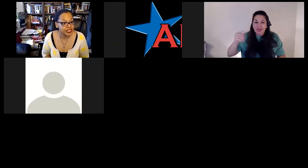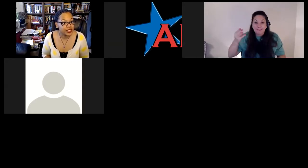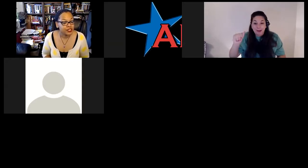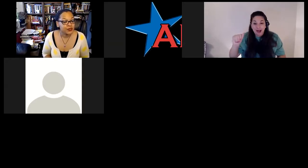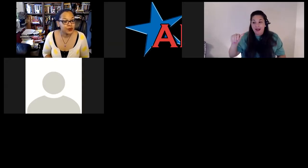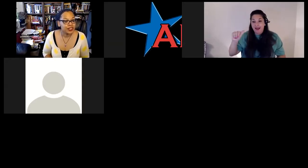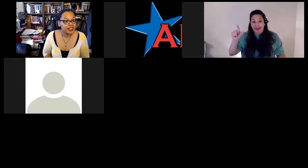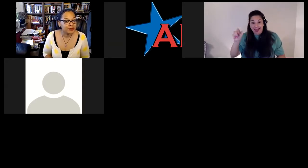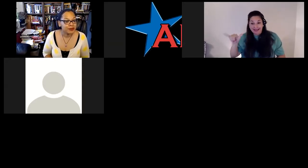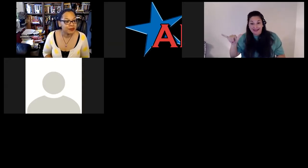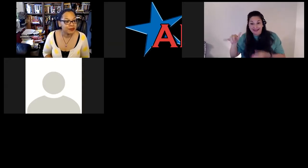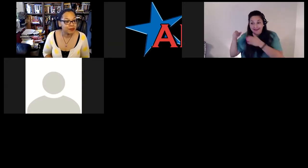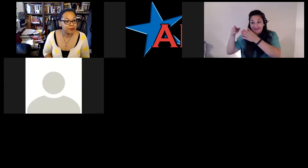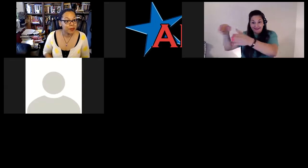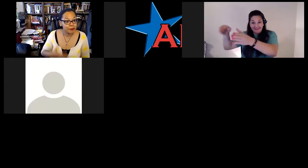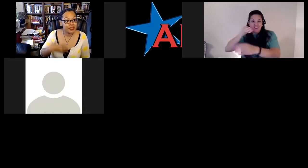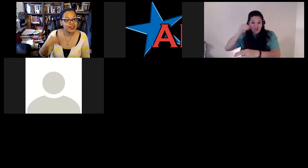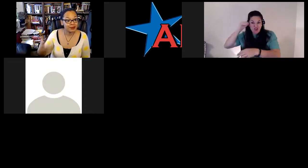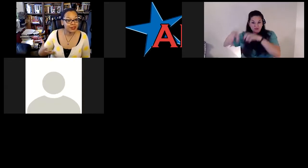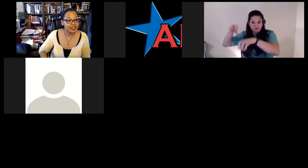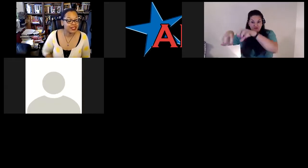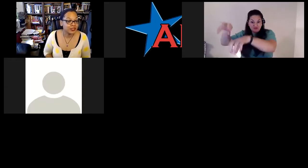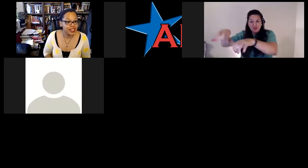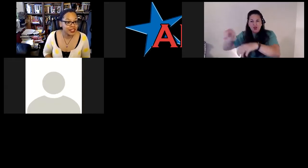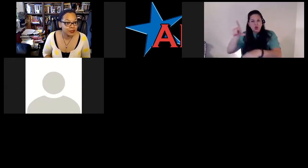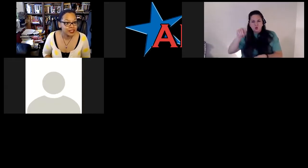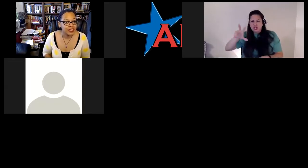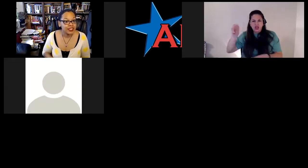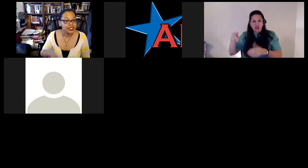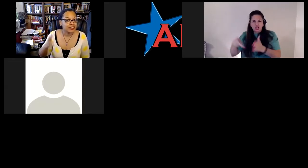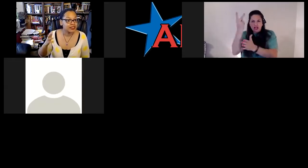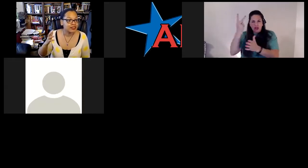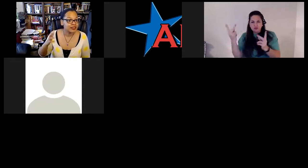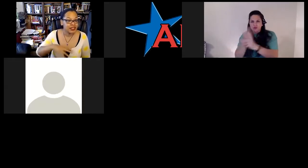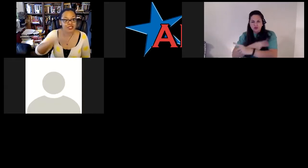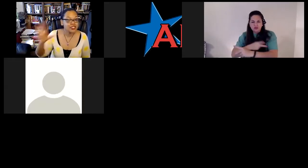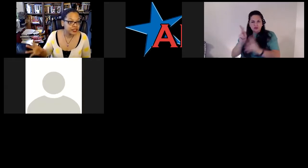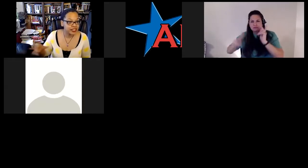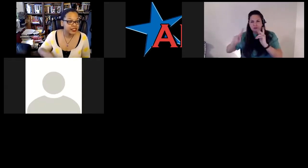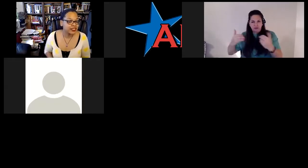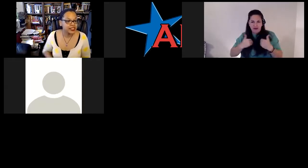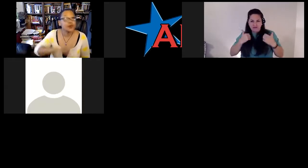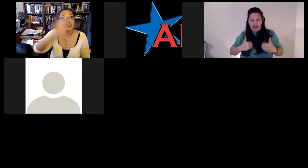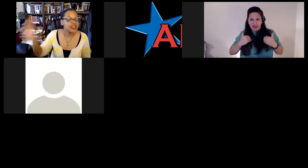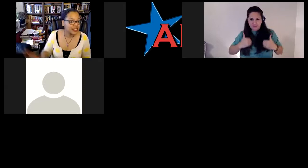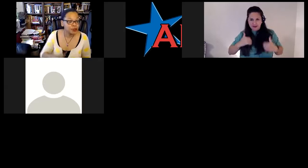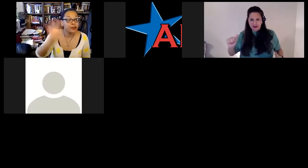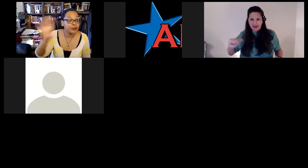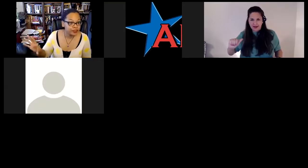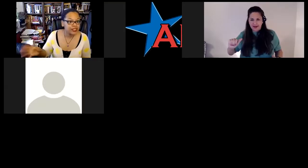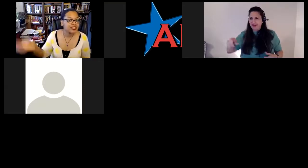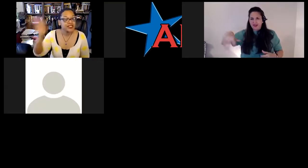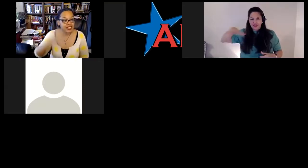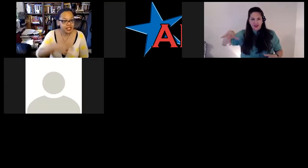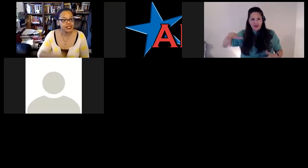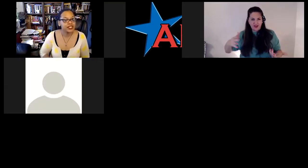traditionally for people being hospitalized with asthma in the country. In the boroughs,